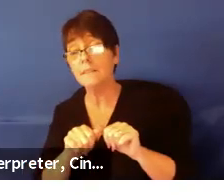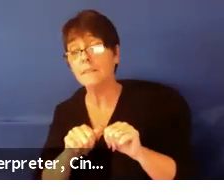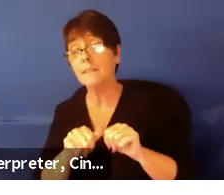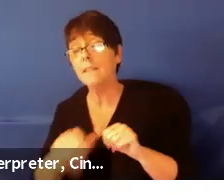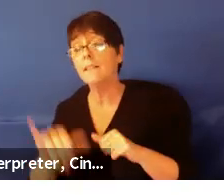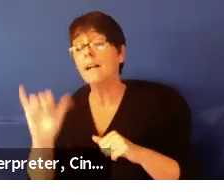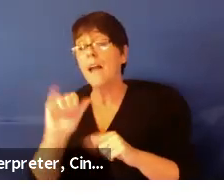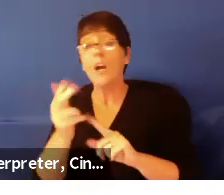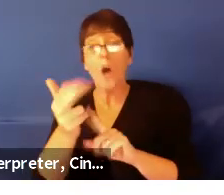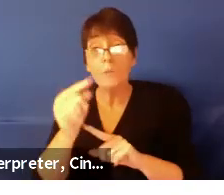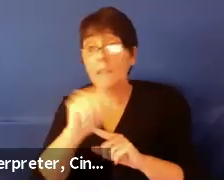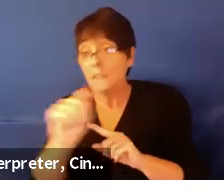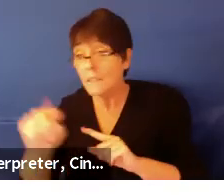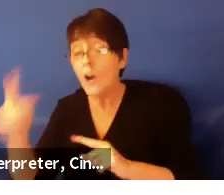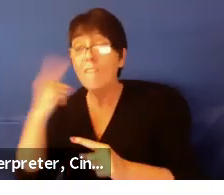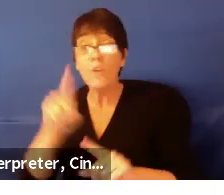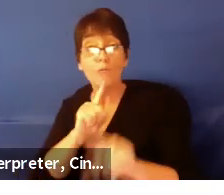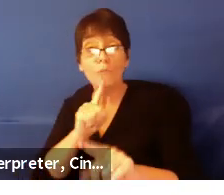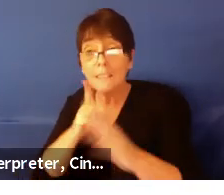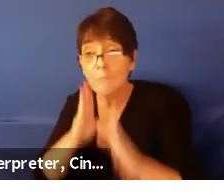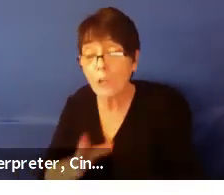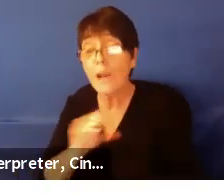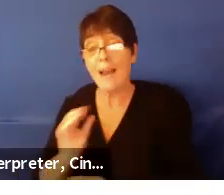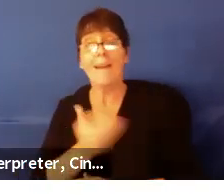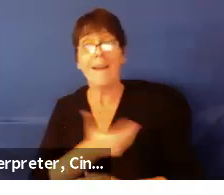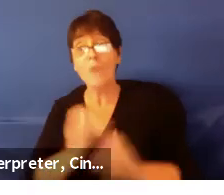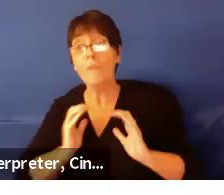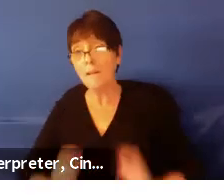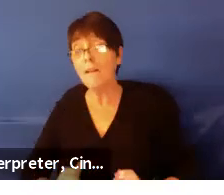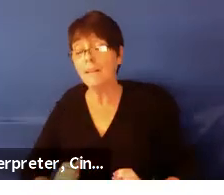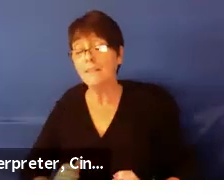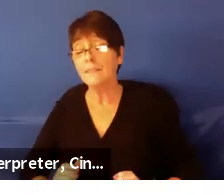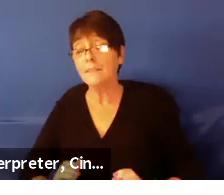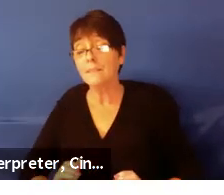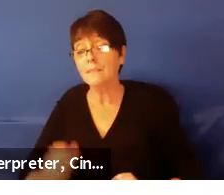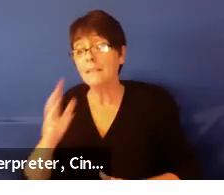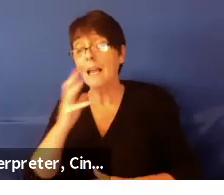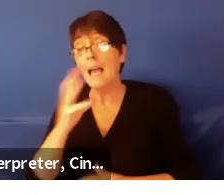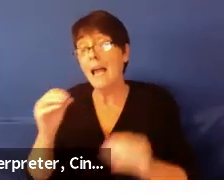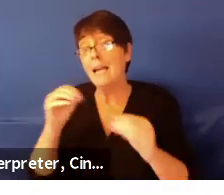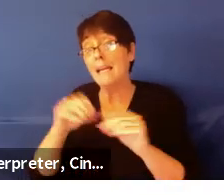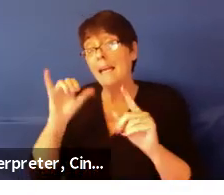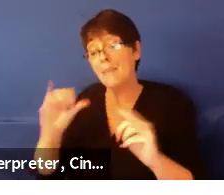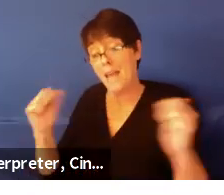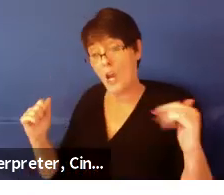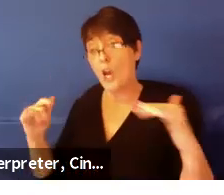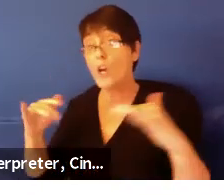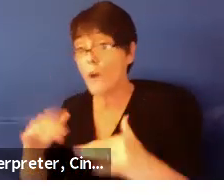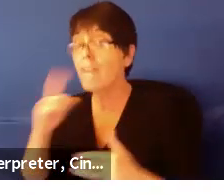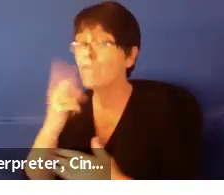non-congregate settings for responders and clients, and in a congregate setting for both